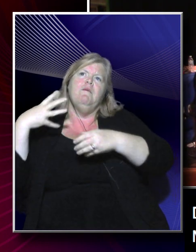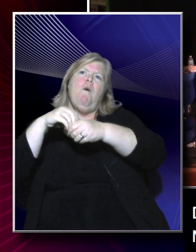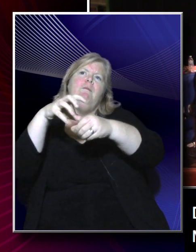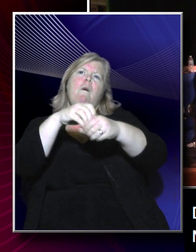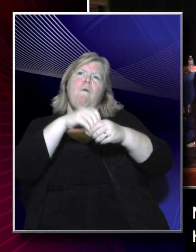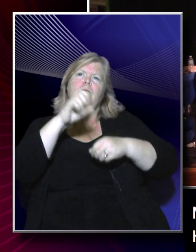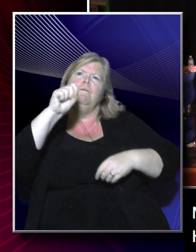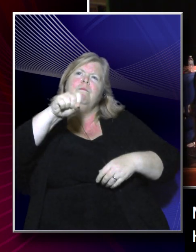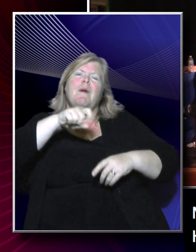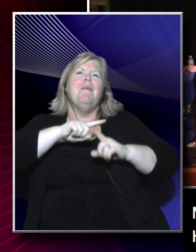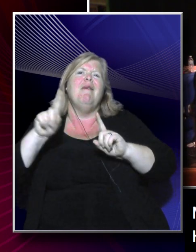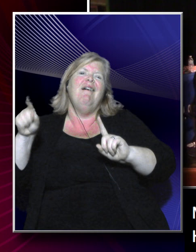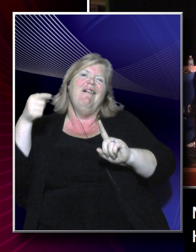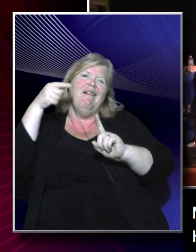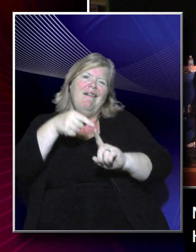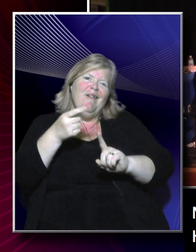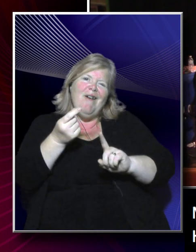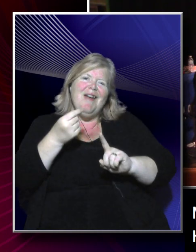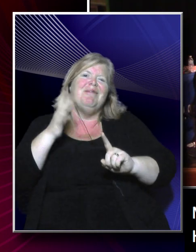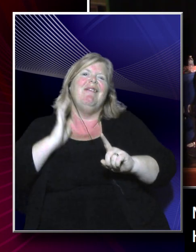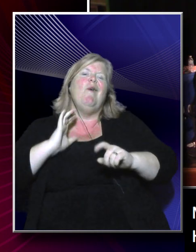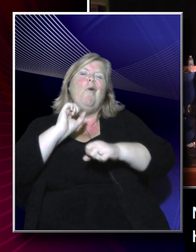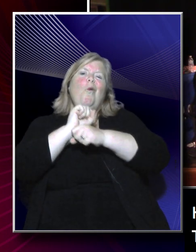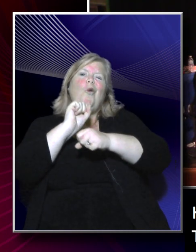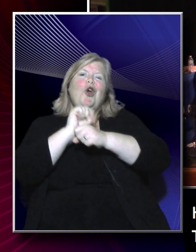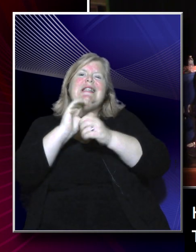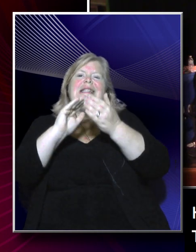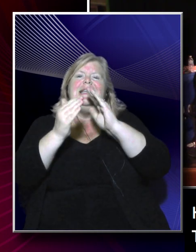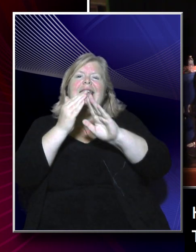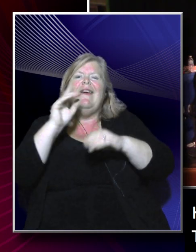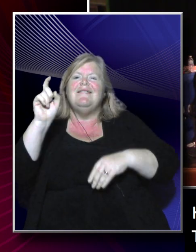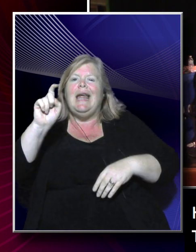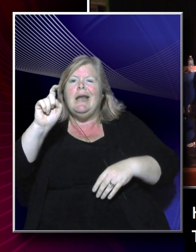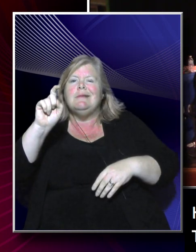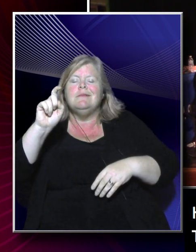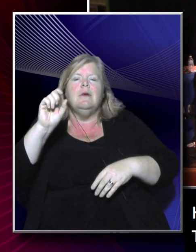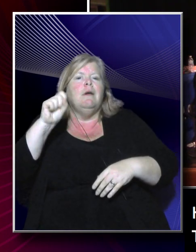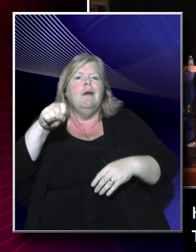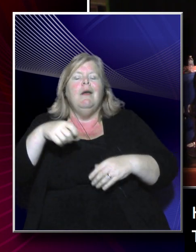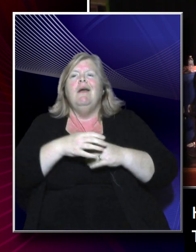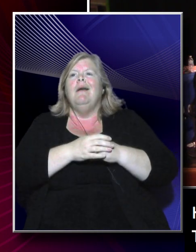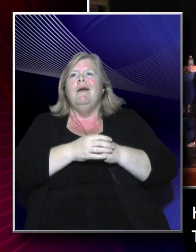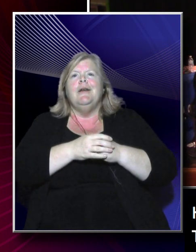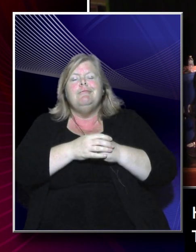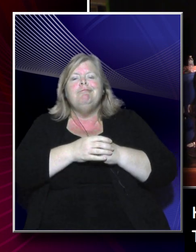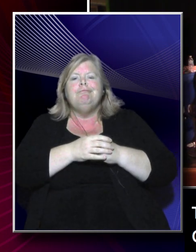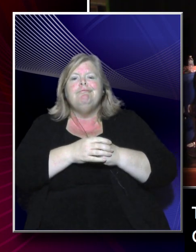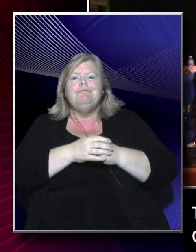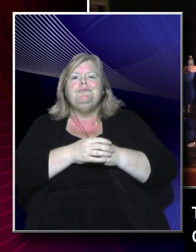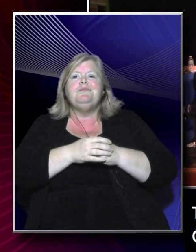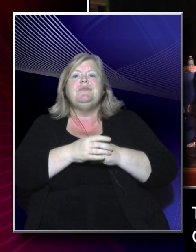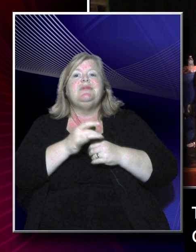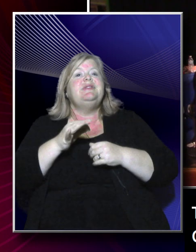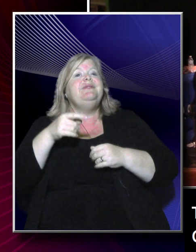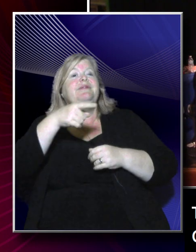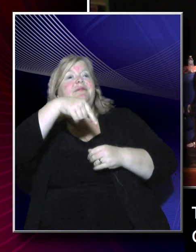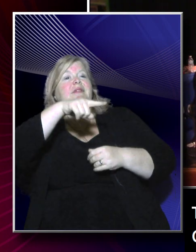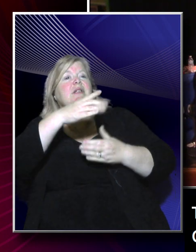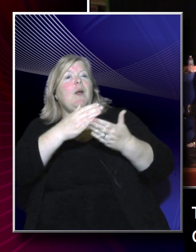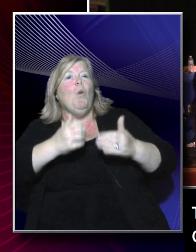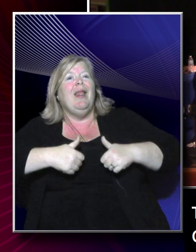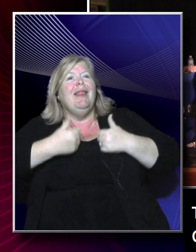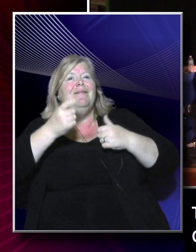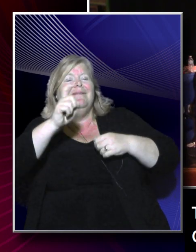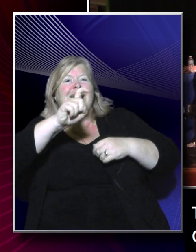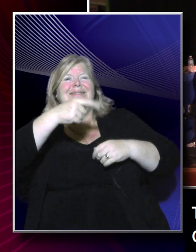the one I keep going back to is when I worked at the City of Phoenix. You know, I couldn't explain to a constituent that was upset when I was working in the council